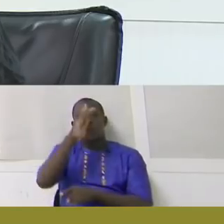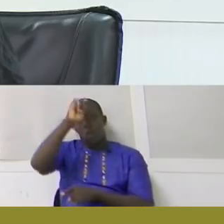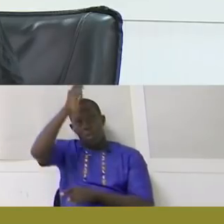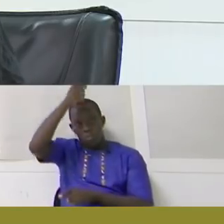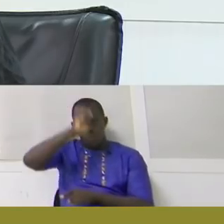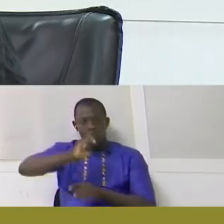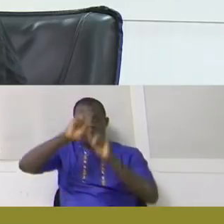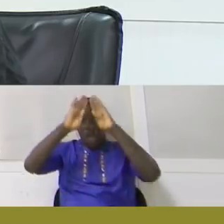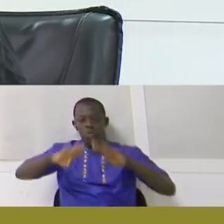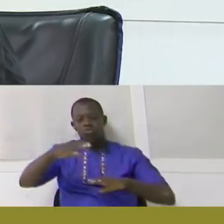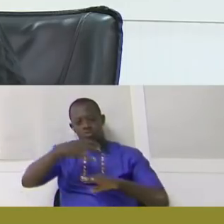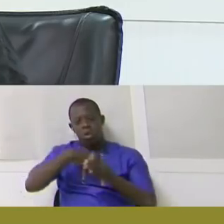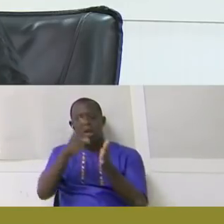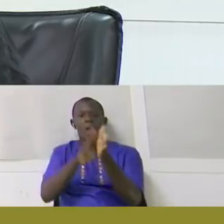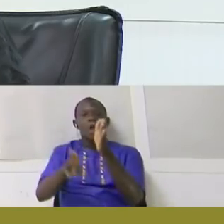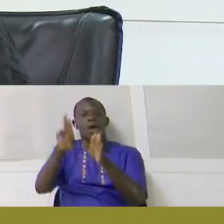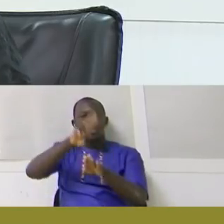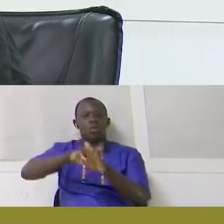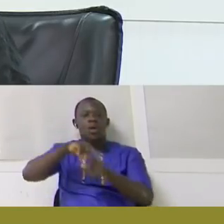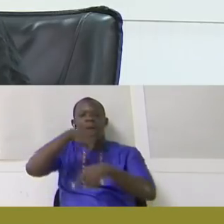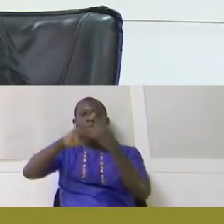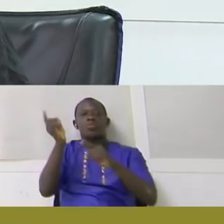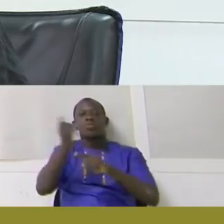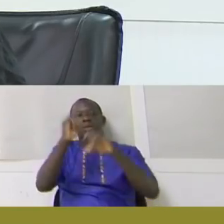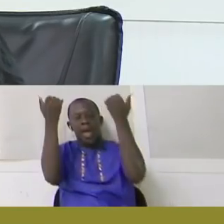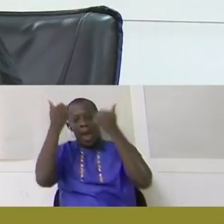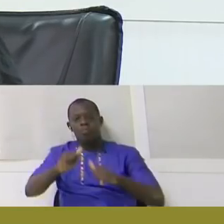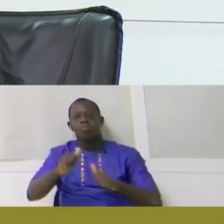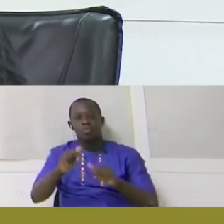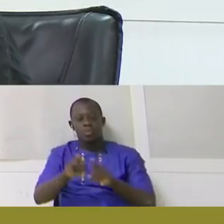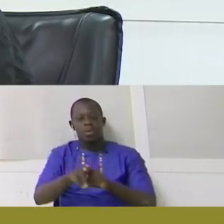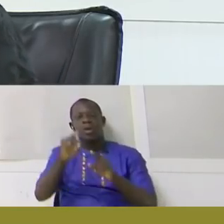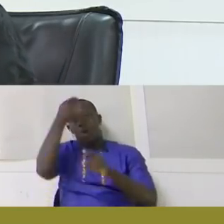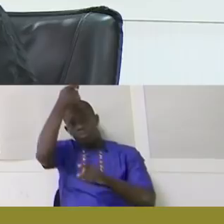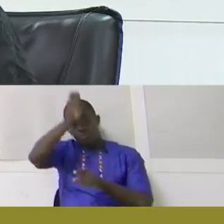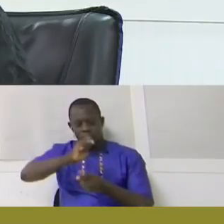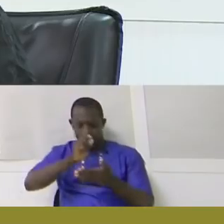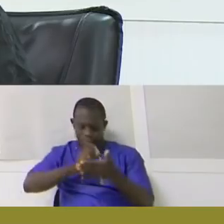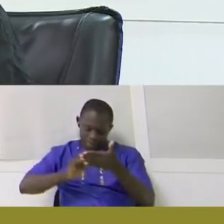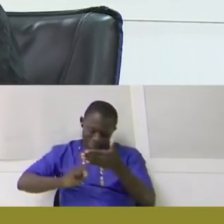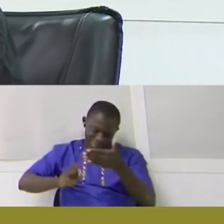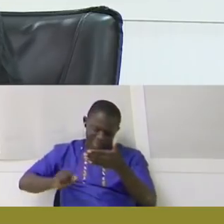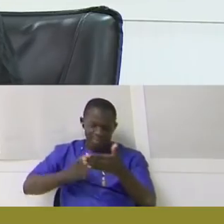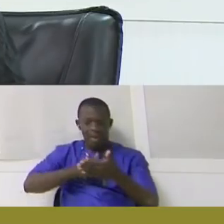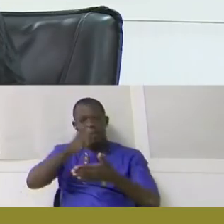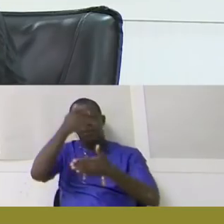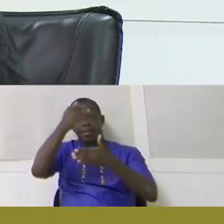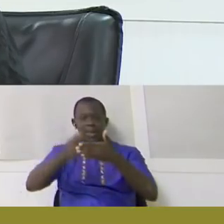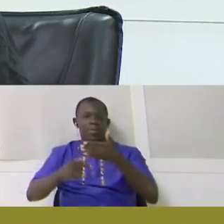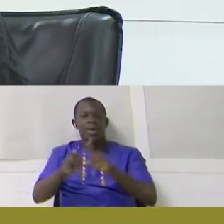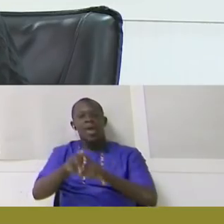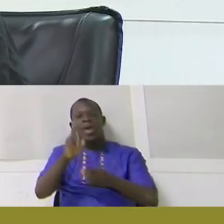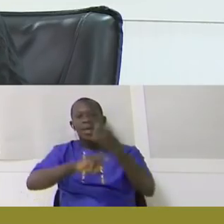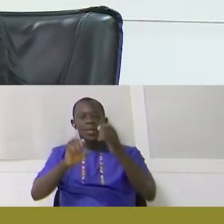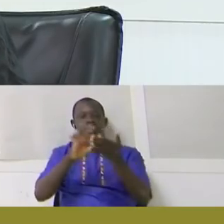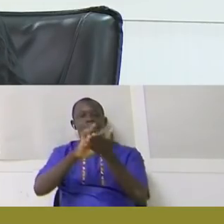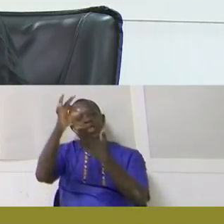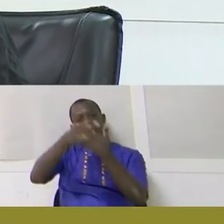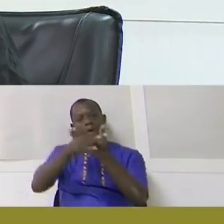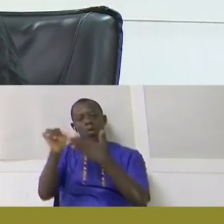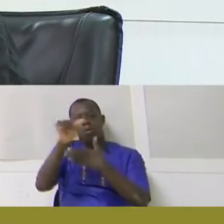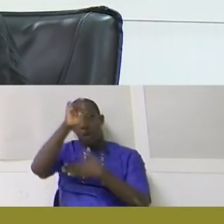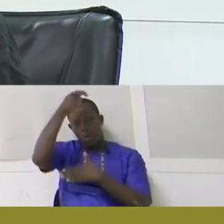put report matter me. I went to the police station to report the matter. Gajel suma statement. They took my statement. You refer me to another police station. They referred